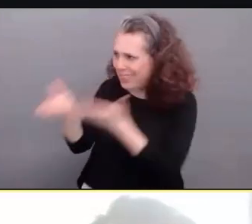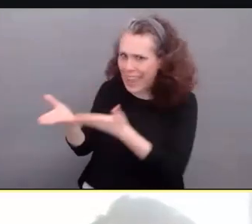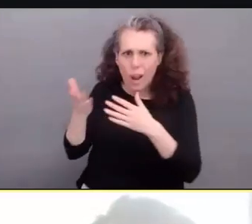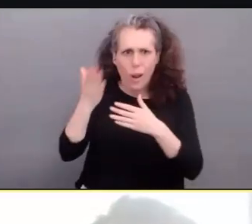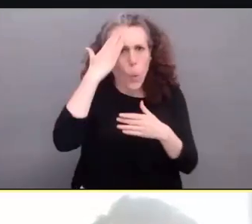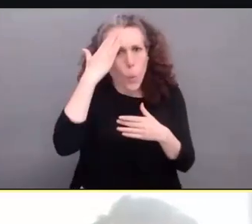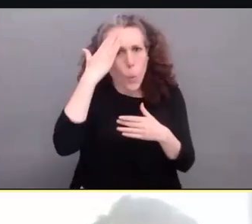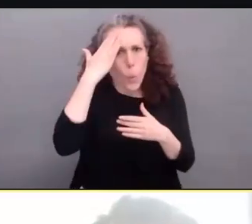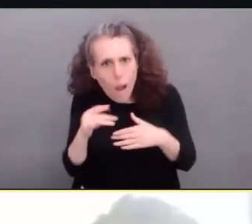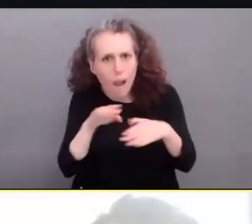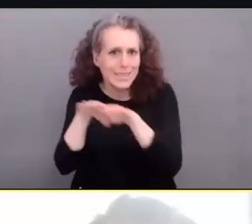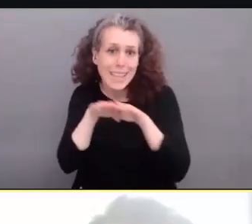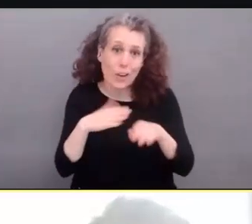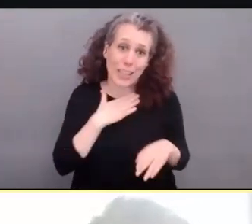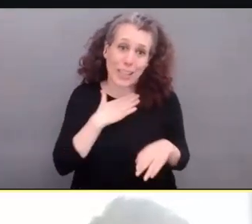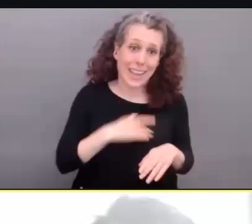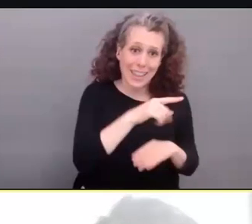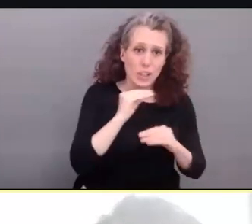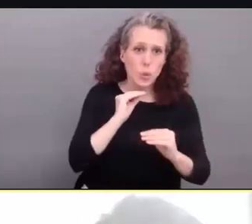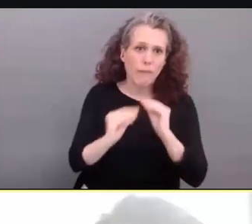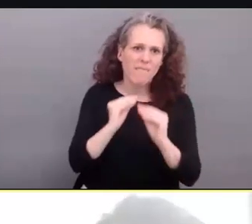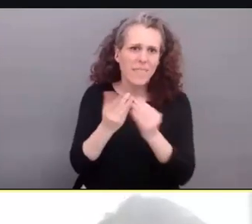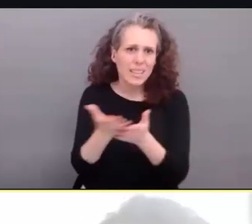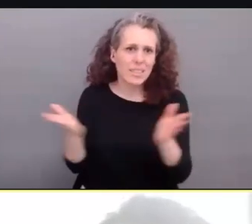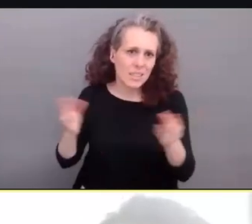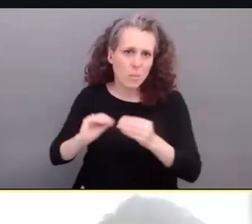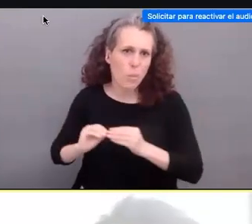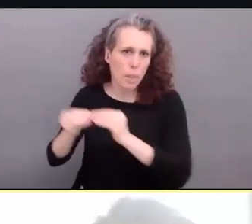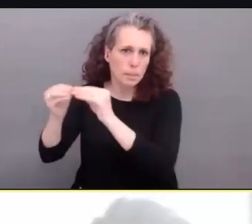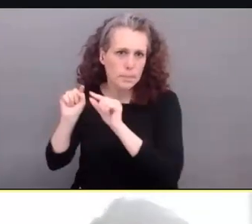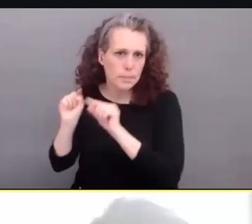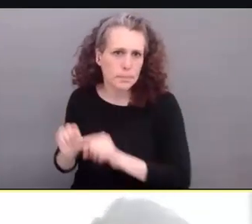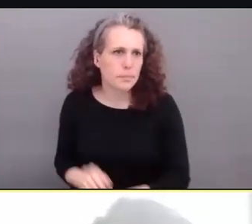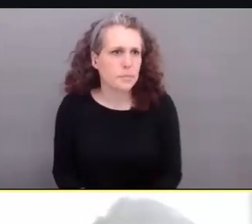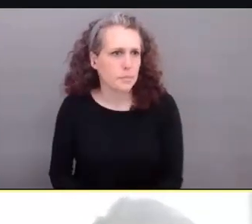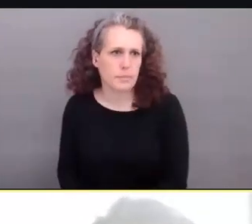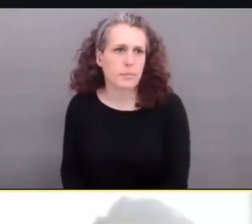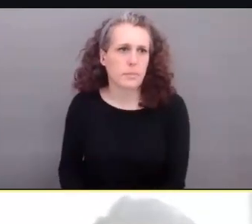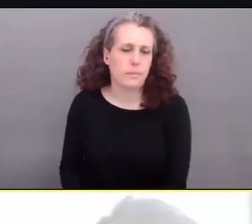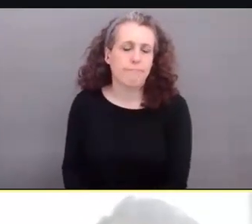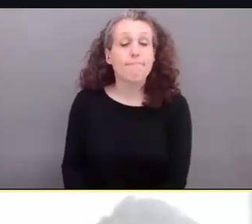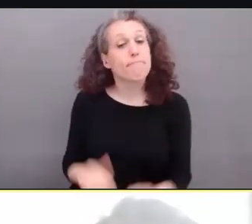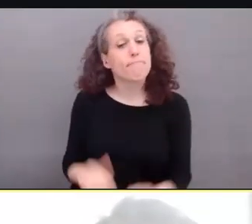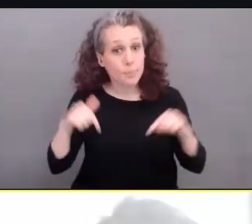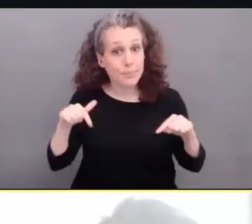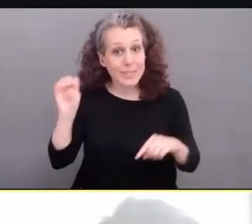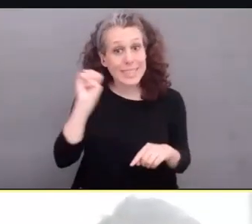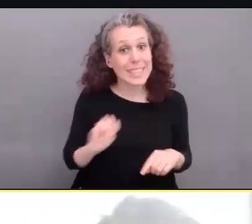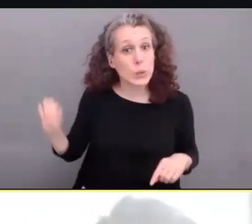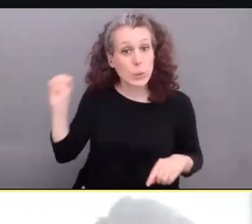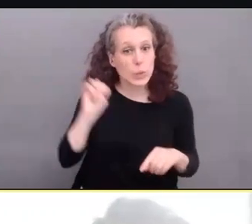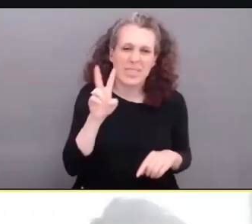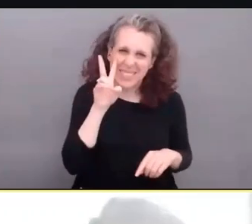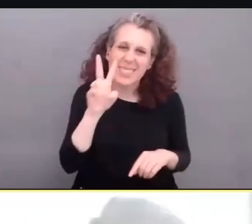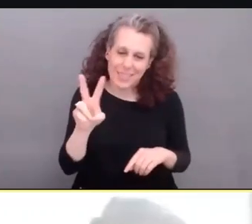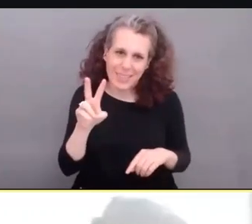standard is needed to remedy those issues. First of all, we see that in the EU, in Europe, there are still different